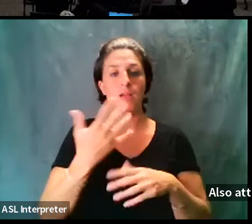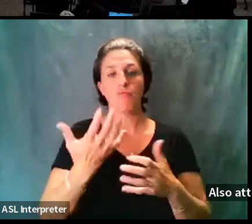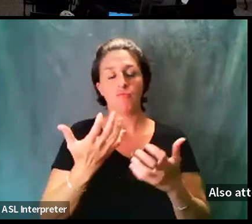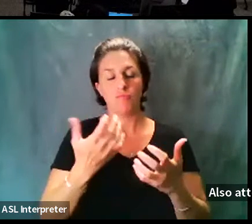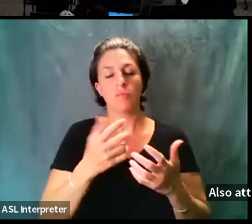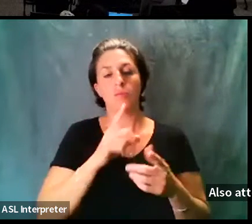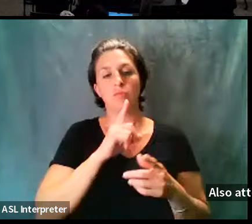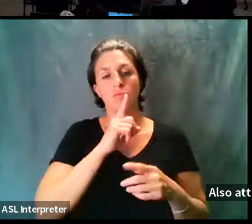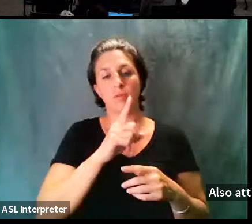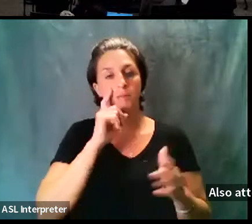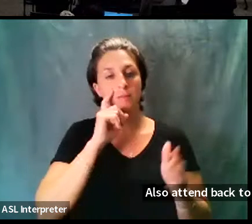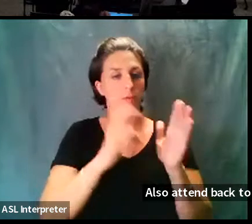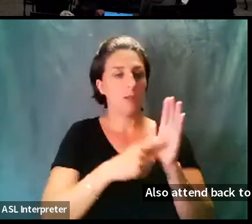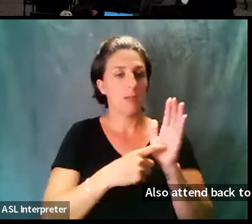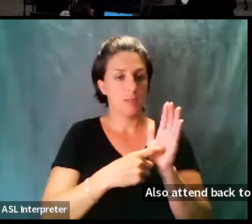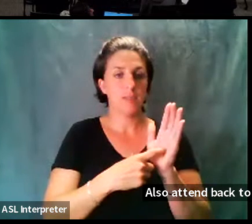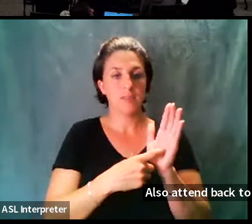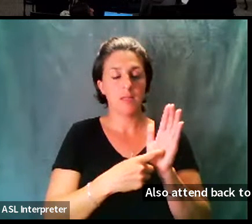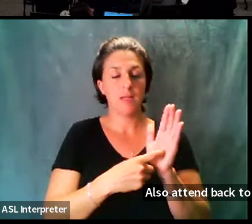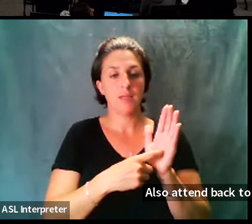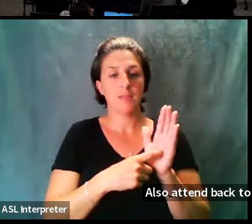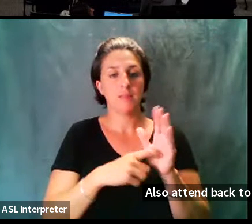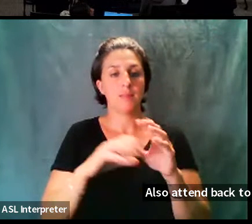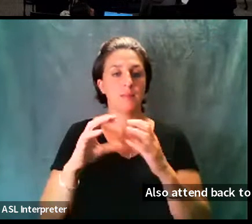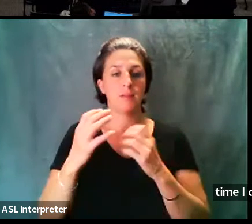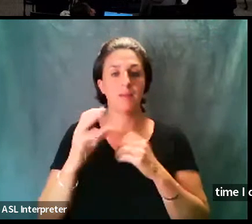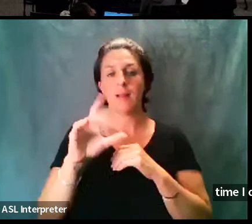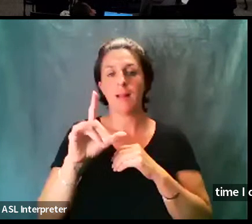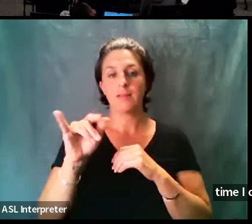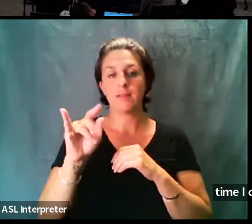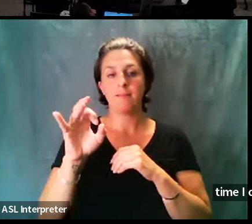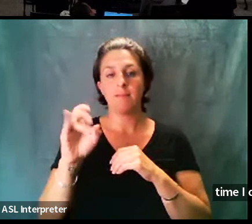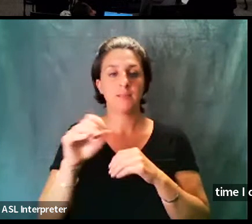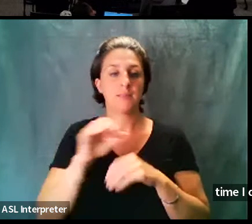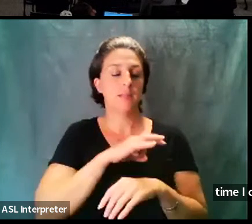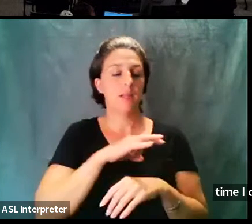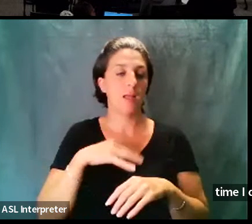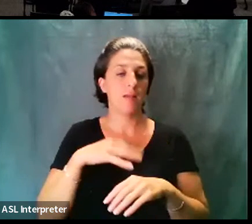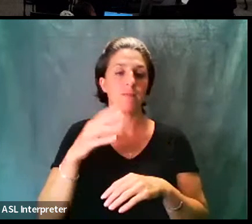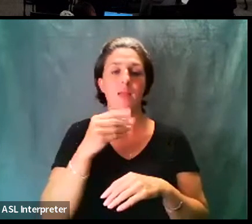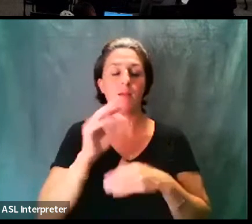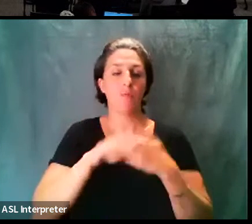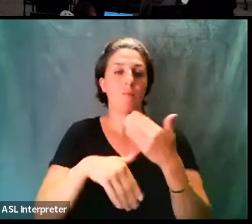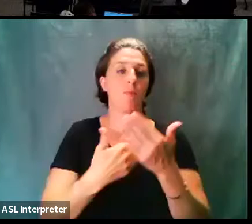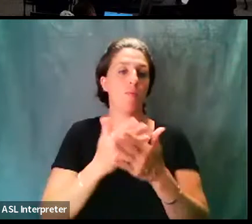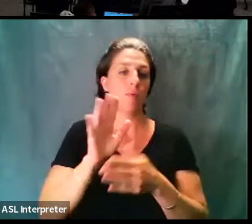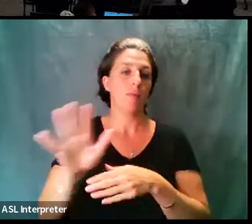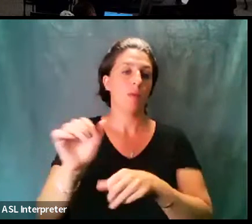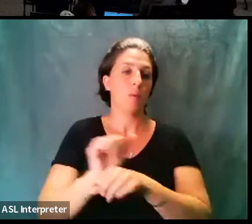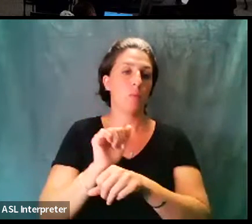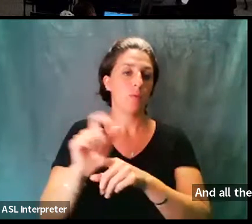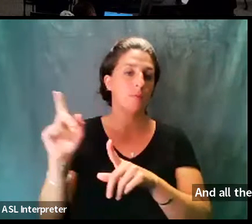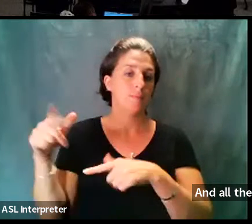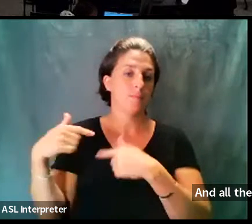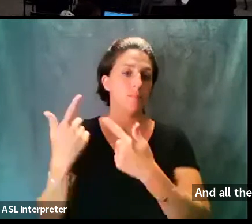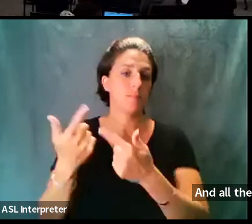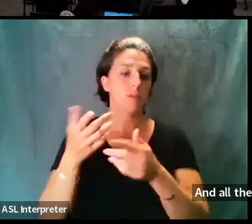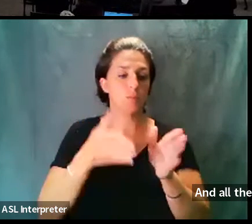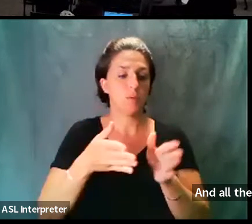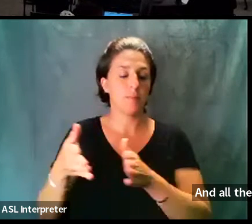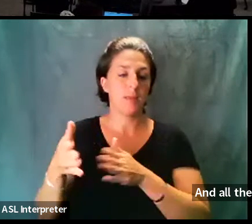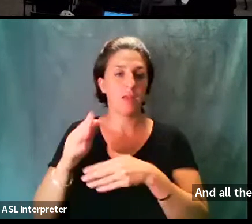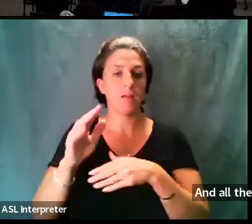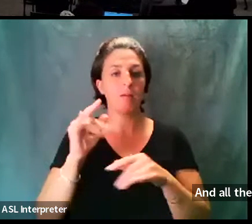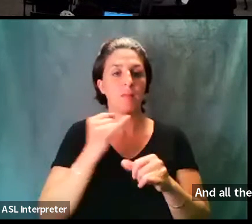recognize the classified staff and all the work that they have done to prepare the campuses again